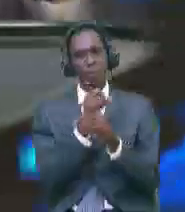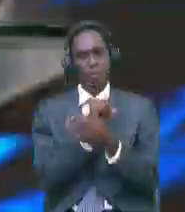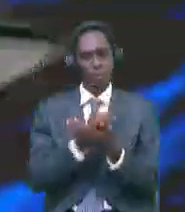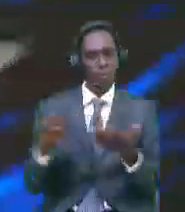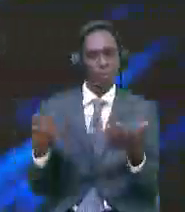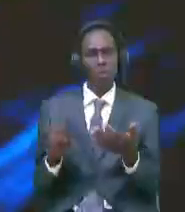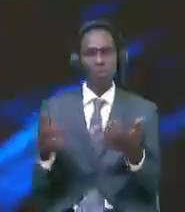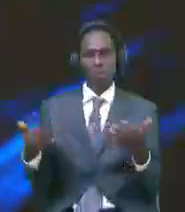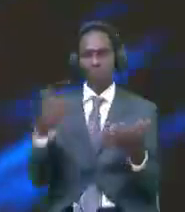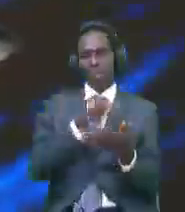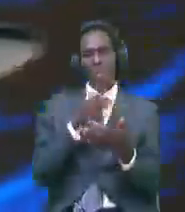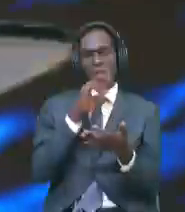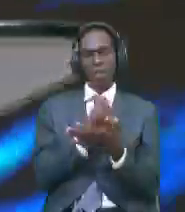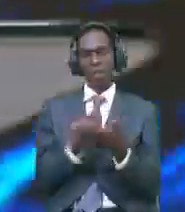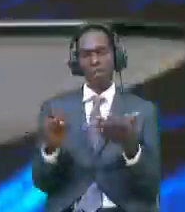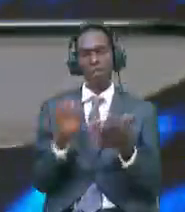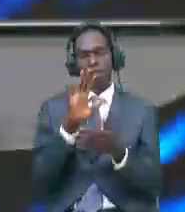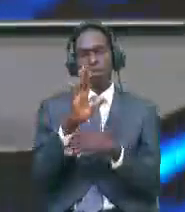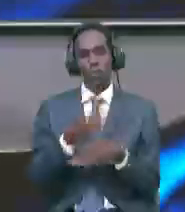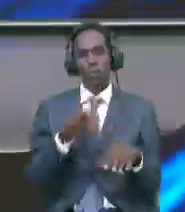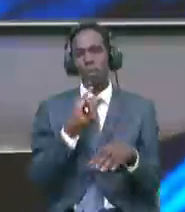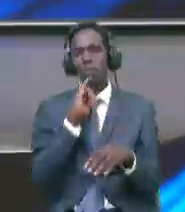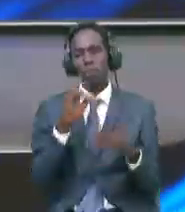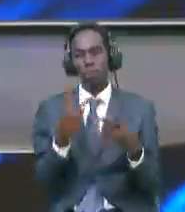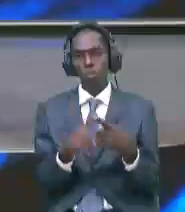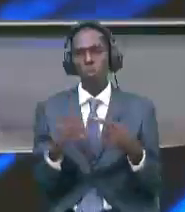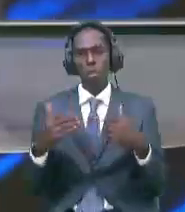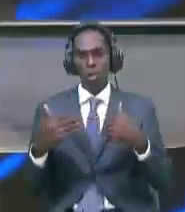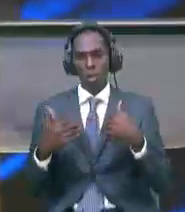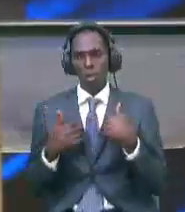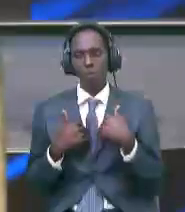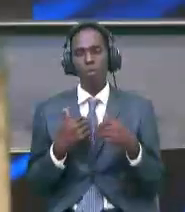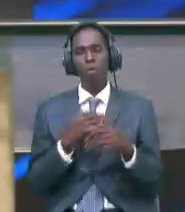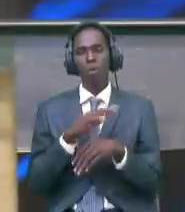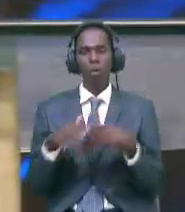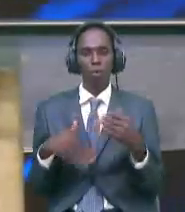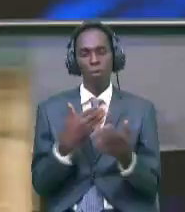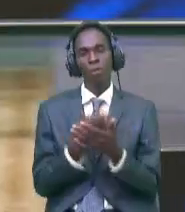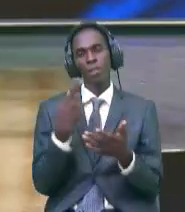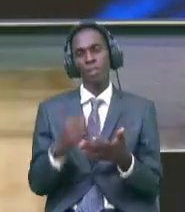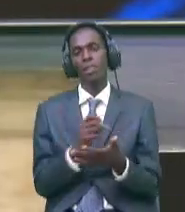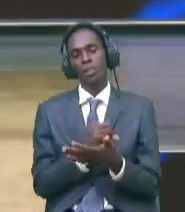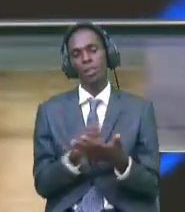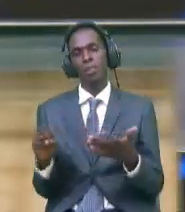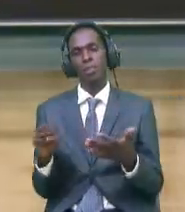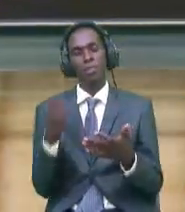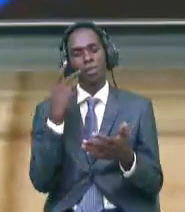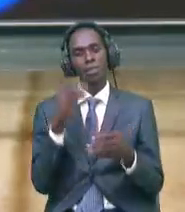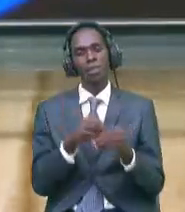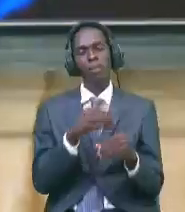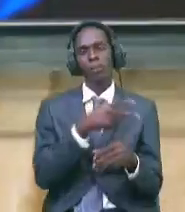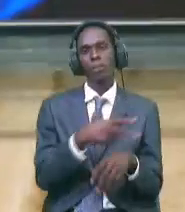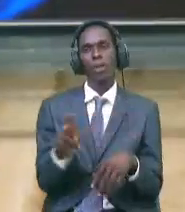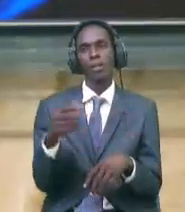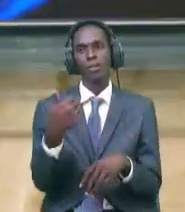your calling is to have love to all the saints. And then it tells us in verse